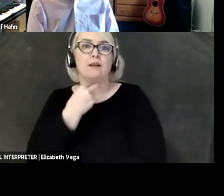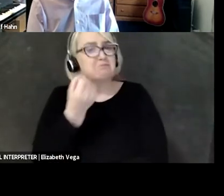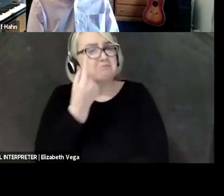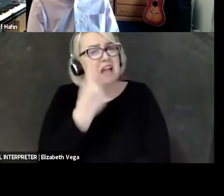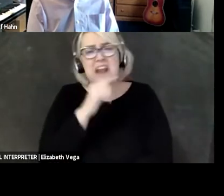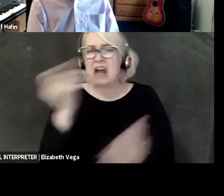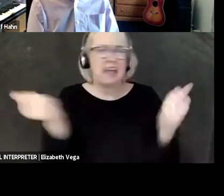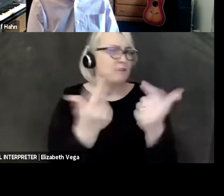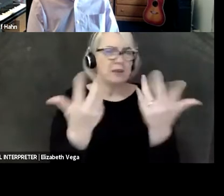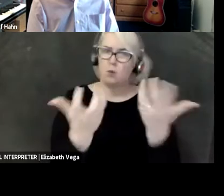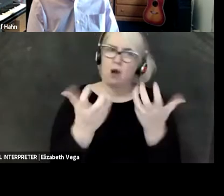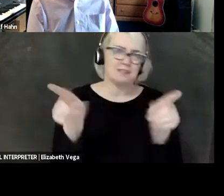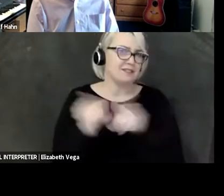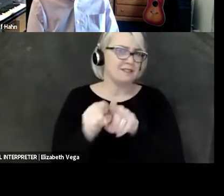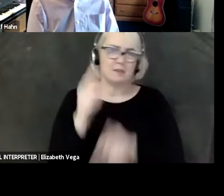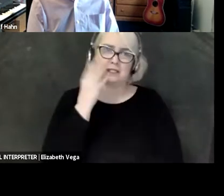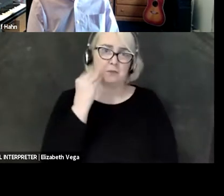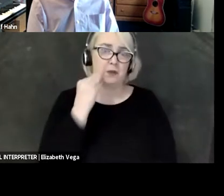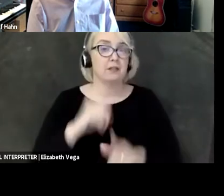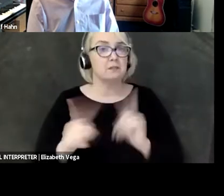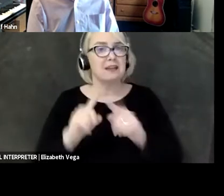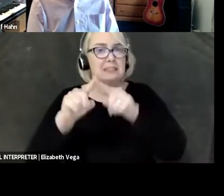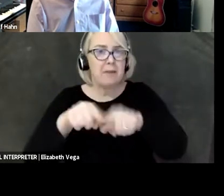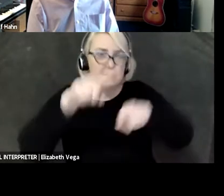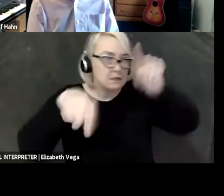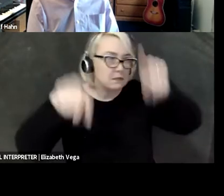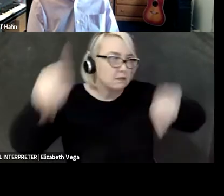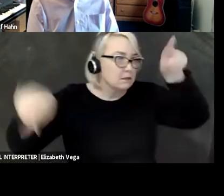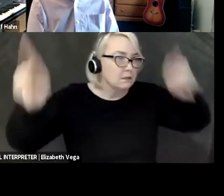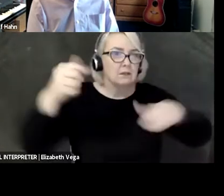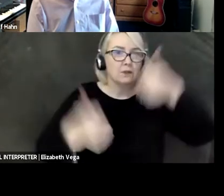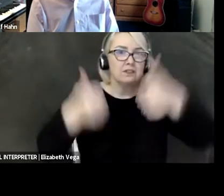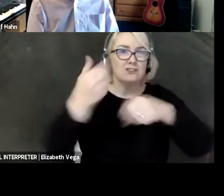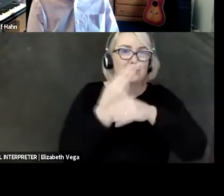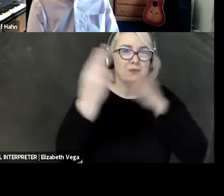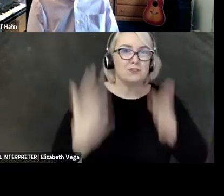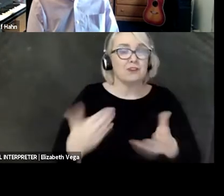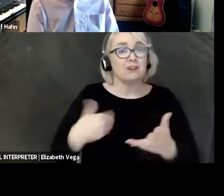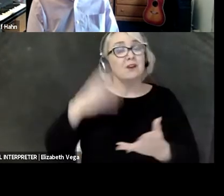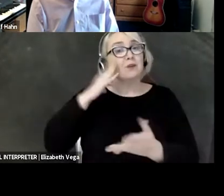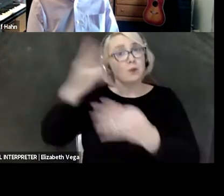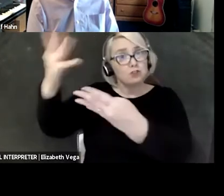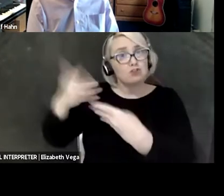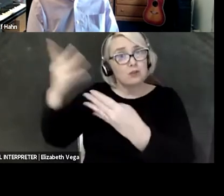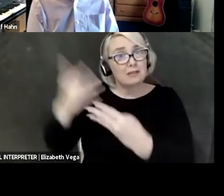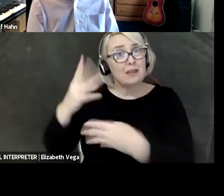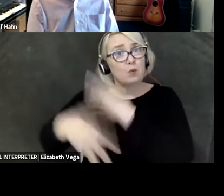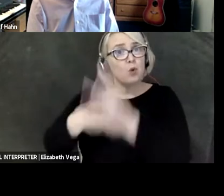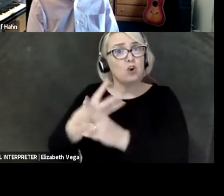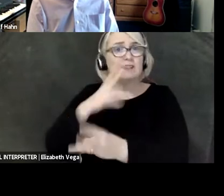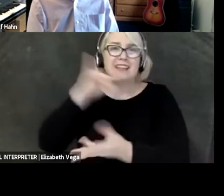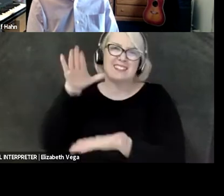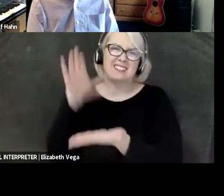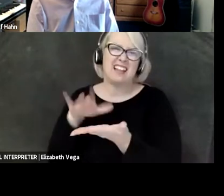know, it's consumer choice. And, you know, and I think in the streaming world, we don't see this as much of an issue, right?